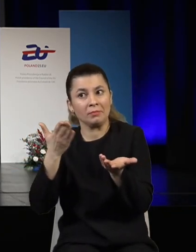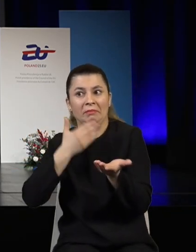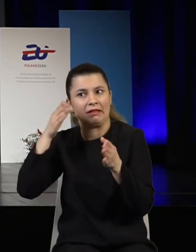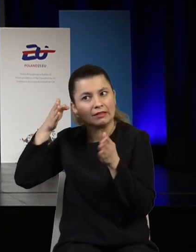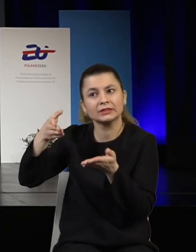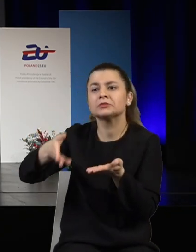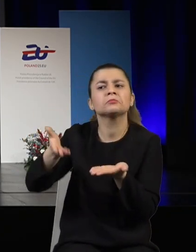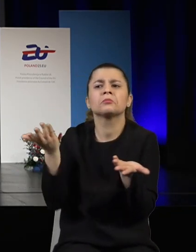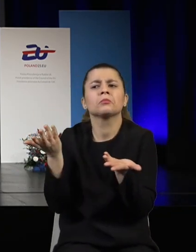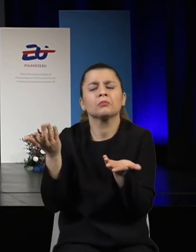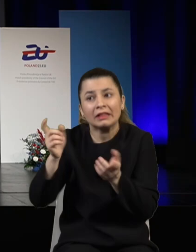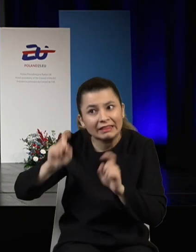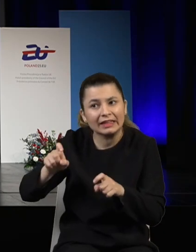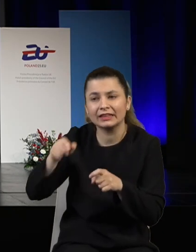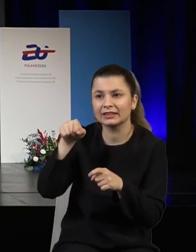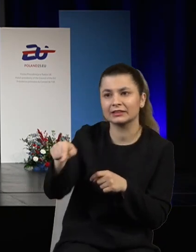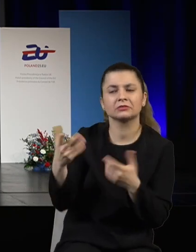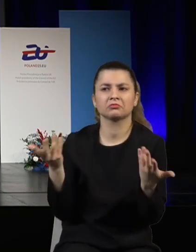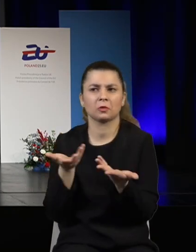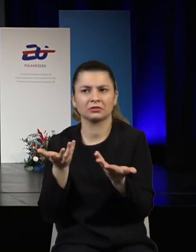and transport priorities?